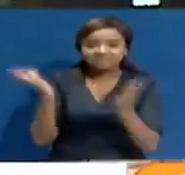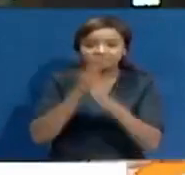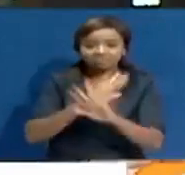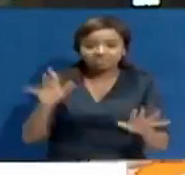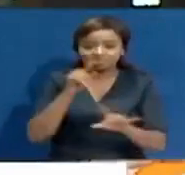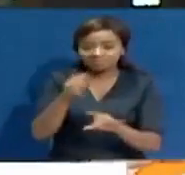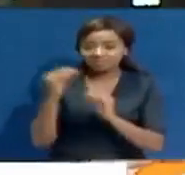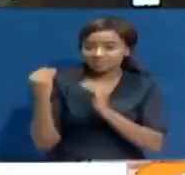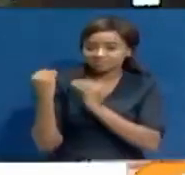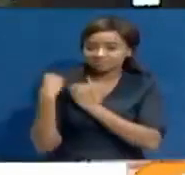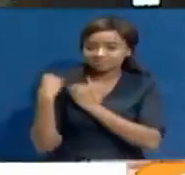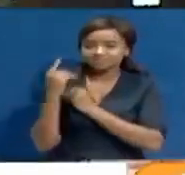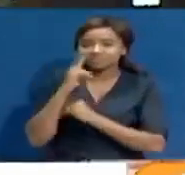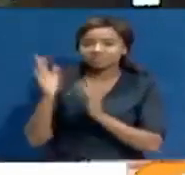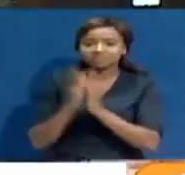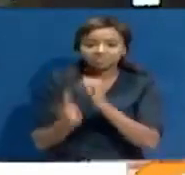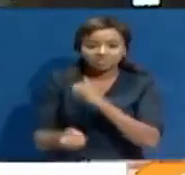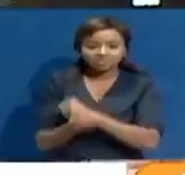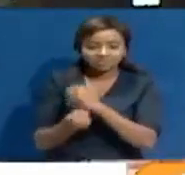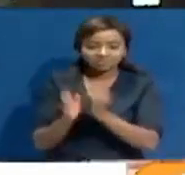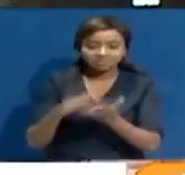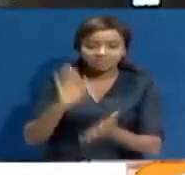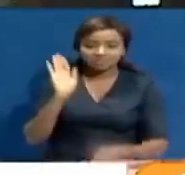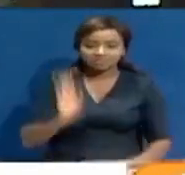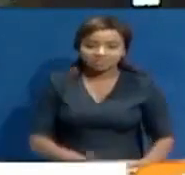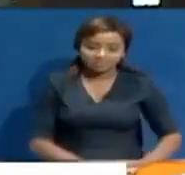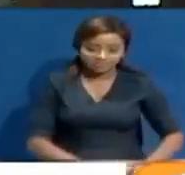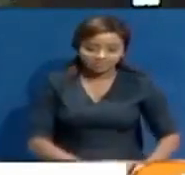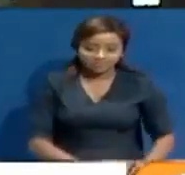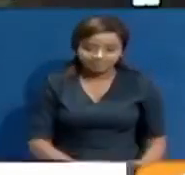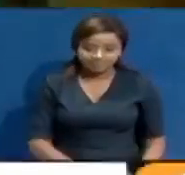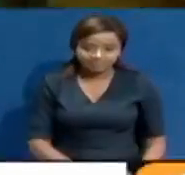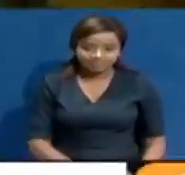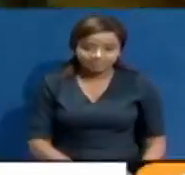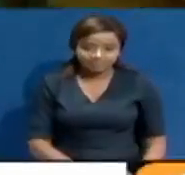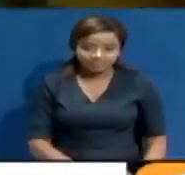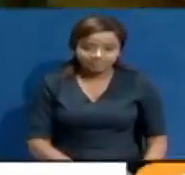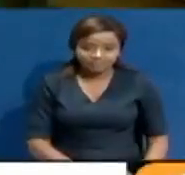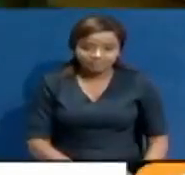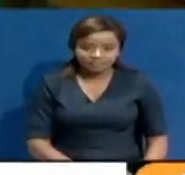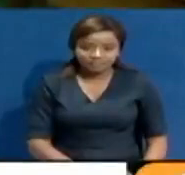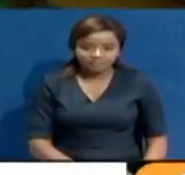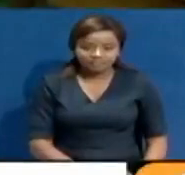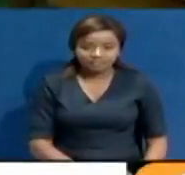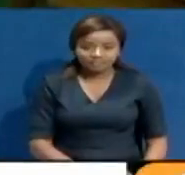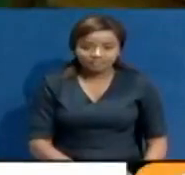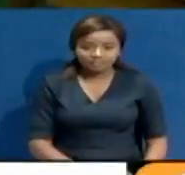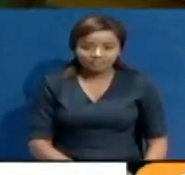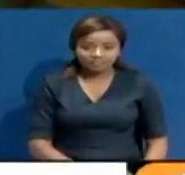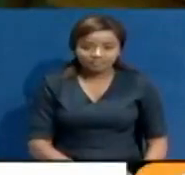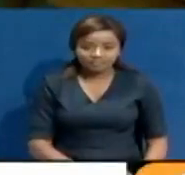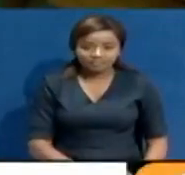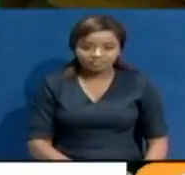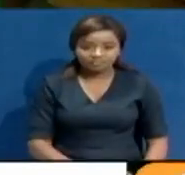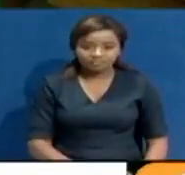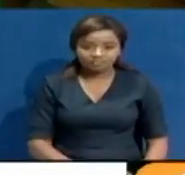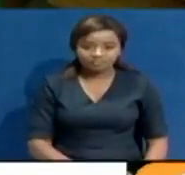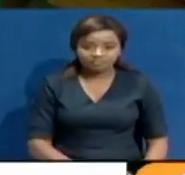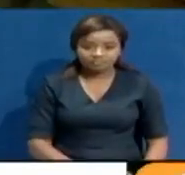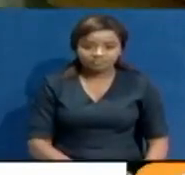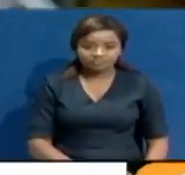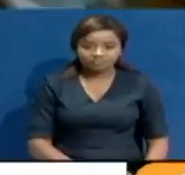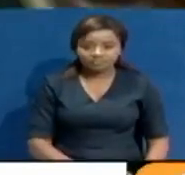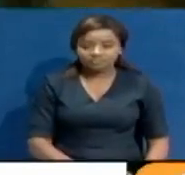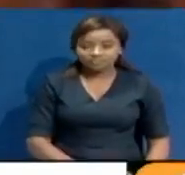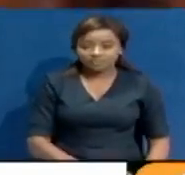completion of the task ahead. Chemutai Goin has more on that report. As the August House resumed for its fifth